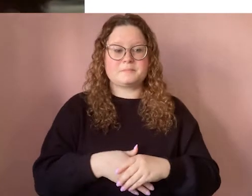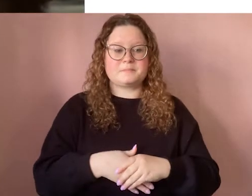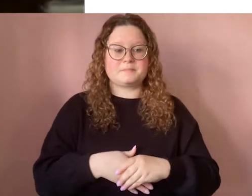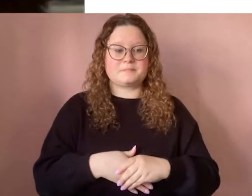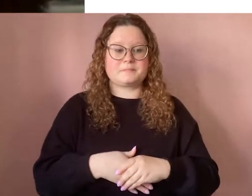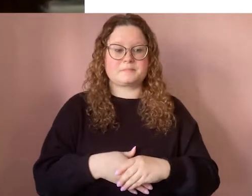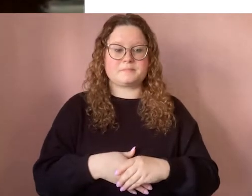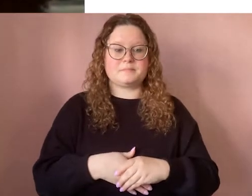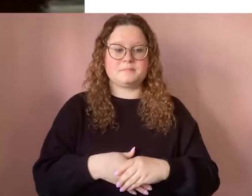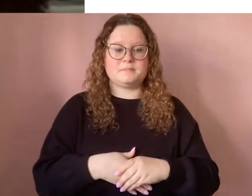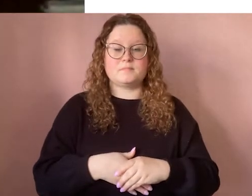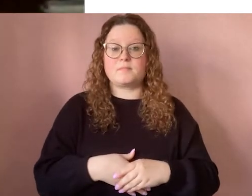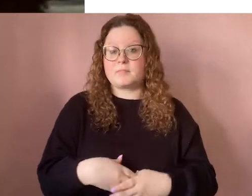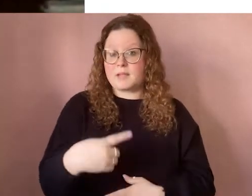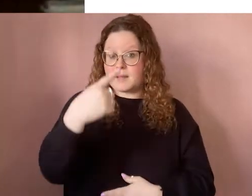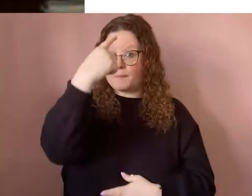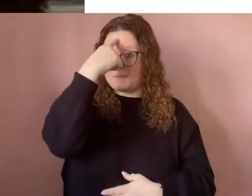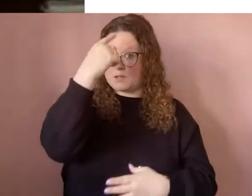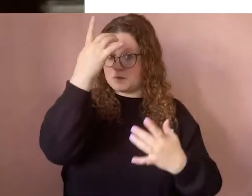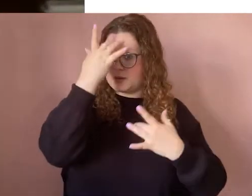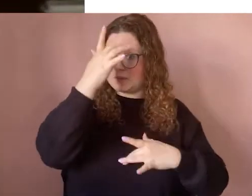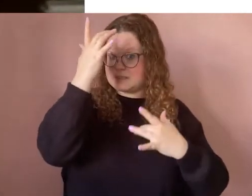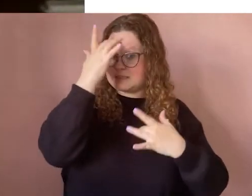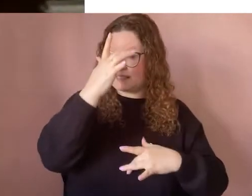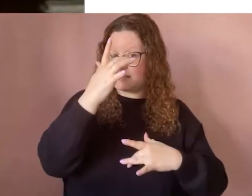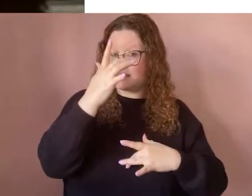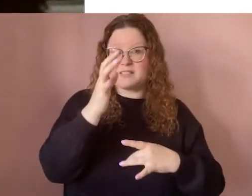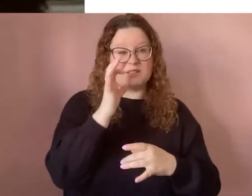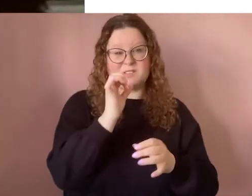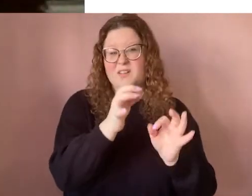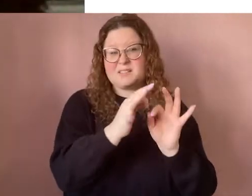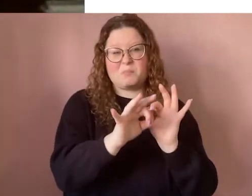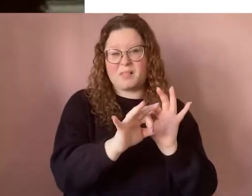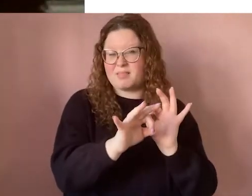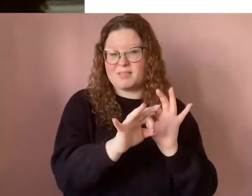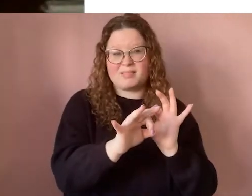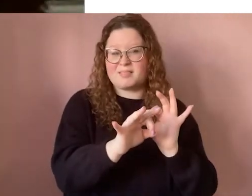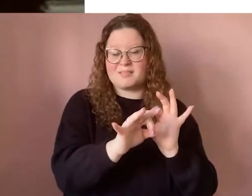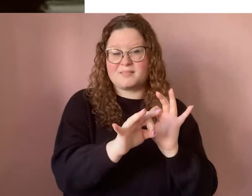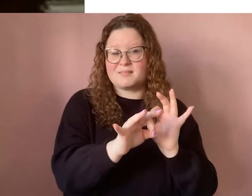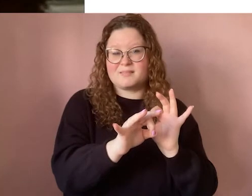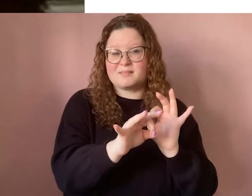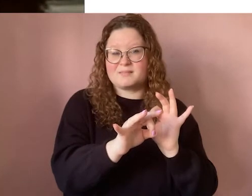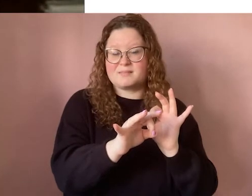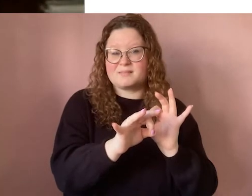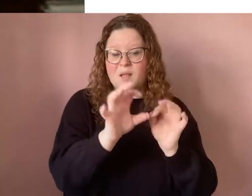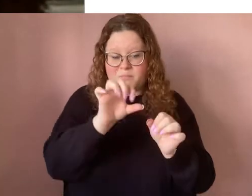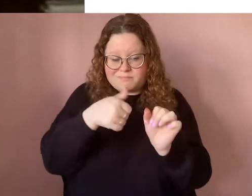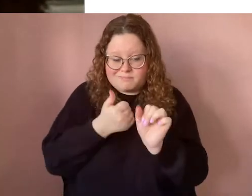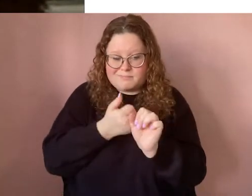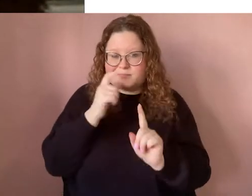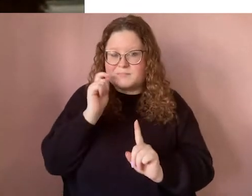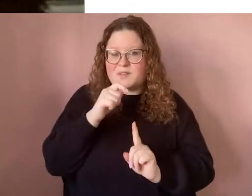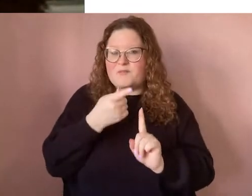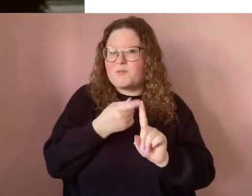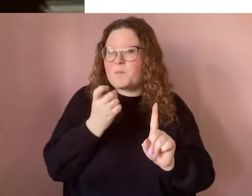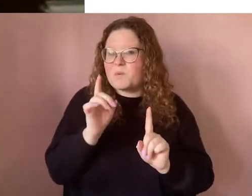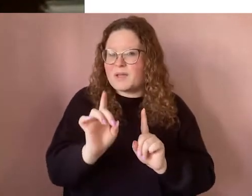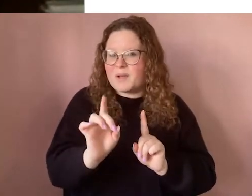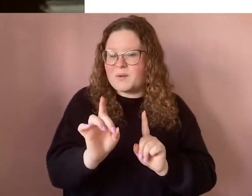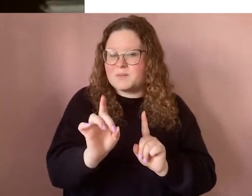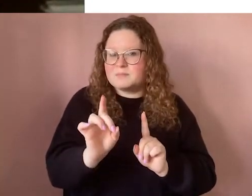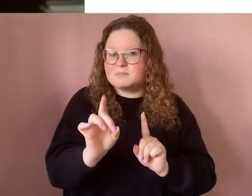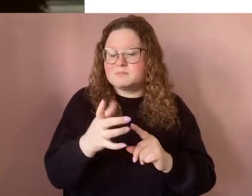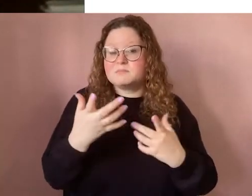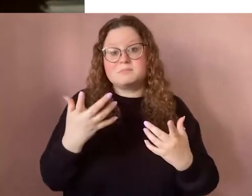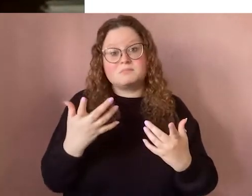for the cause of mental illness, it's not simple. It's not entirely clear, but we know this much. A big part of it is how we treat each